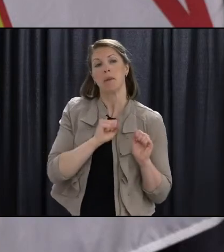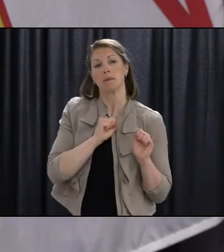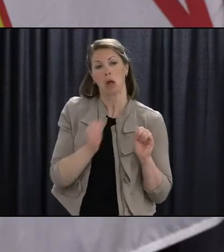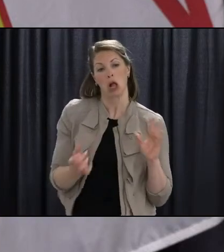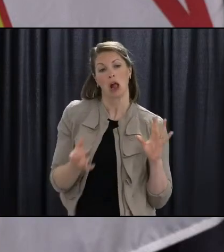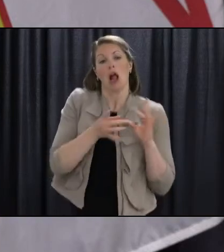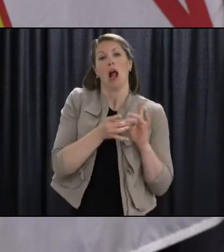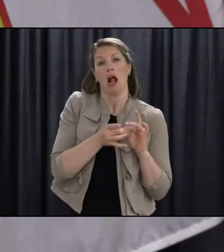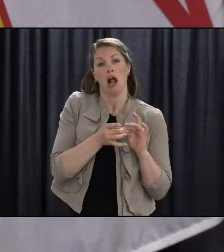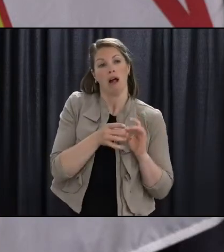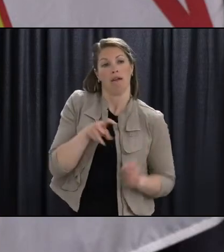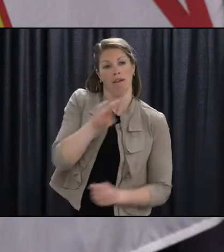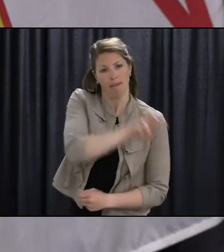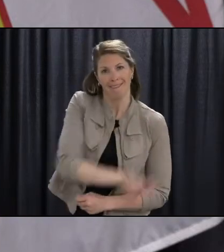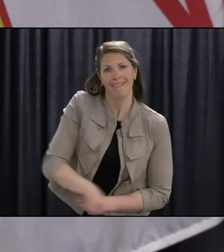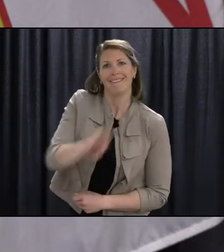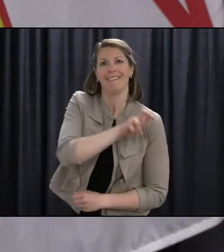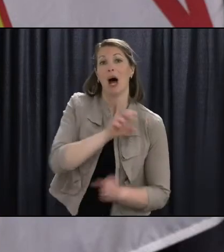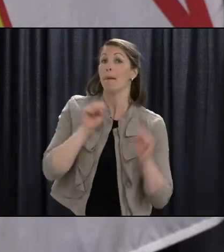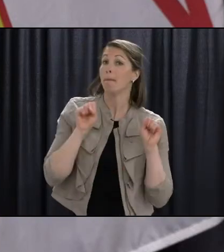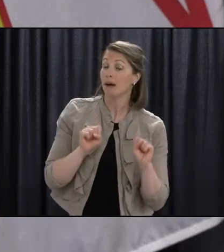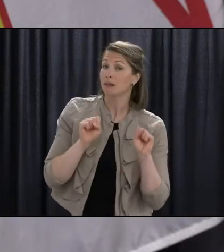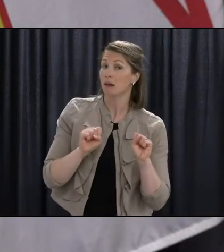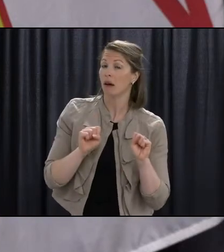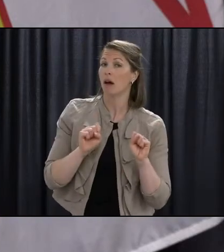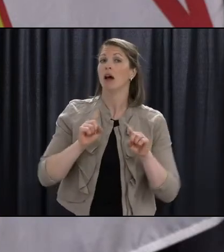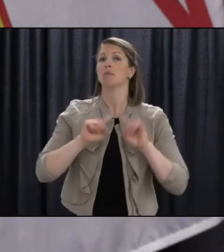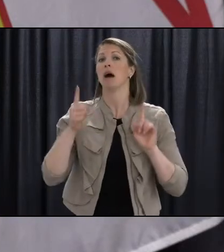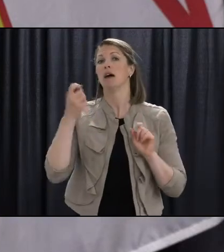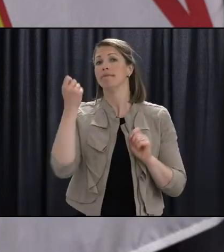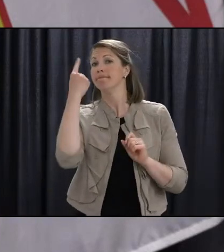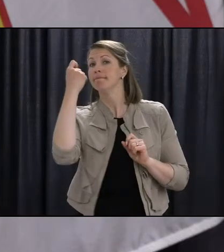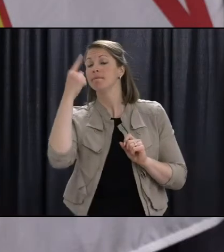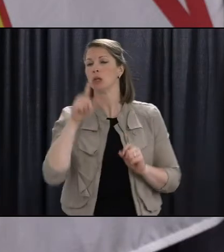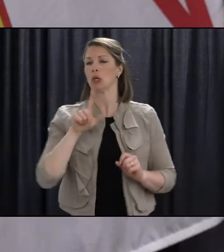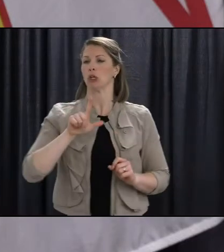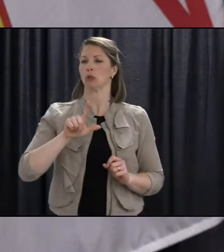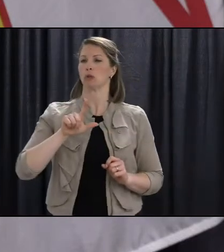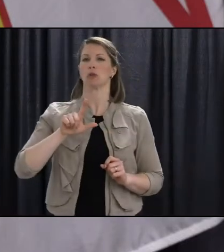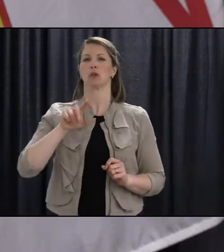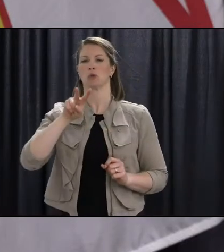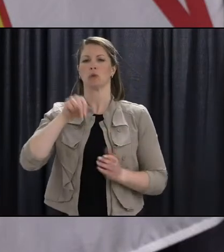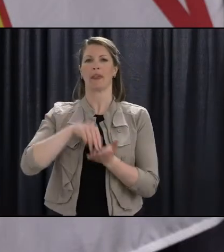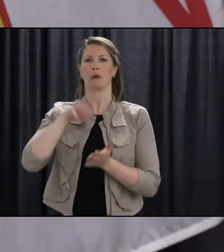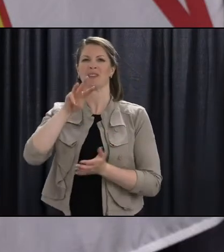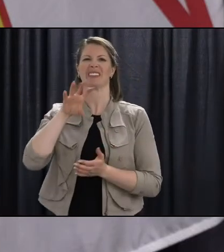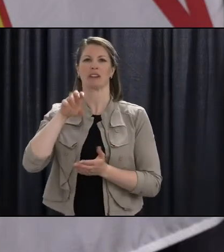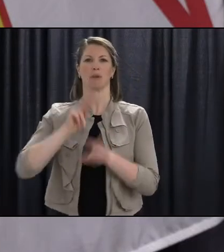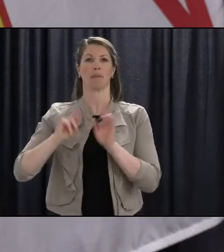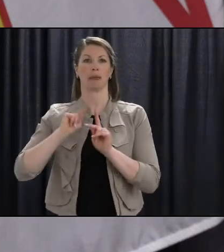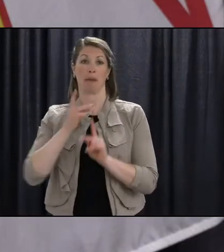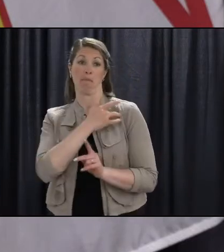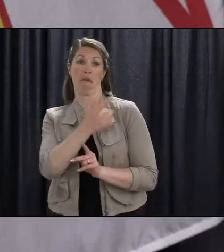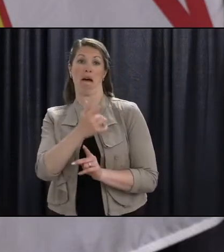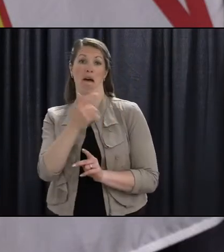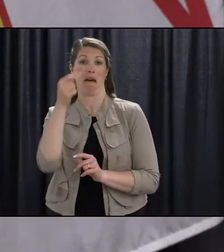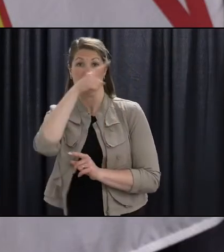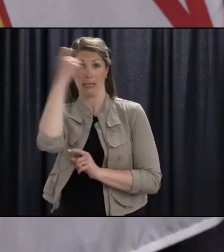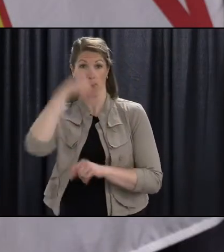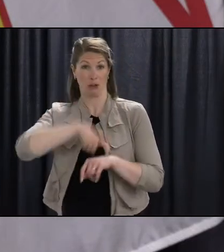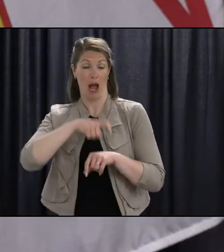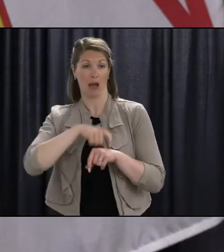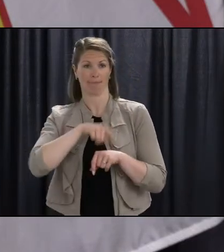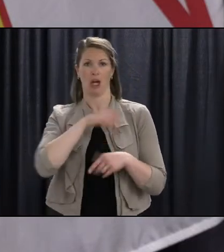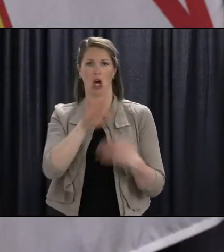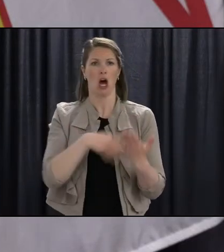you'd believe if you read some of the things that's been said that there's some 2,600 people that will come to PEI for summer homes,